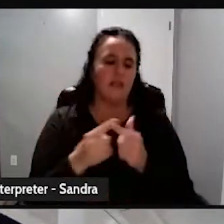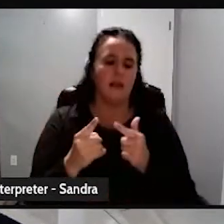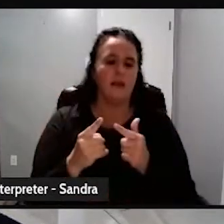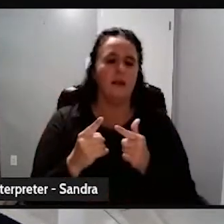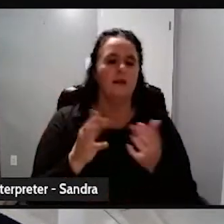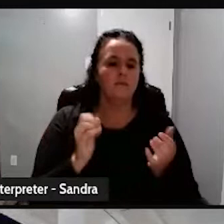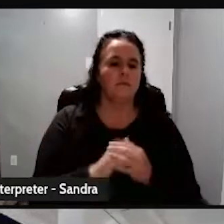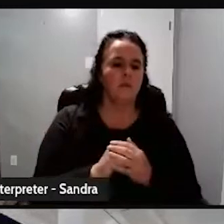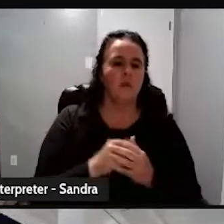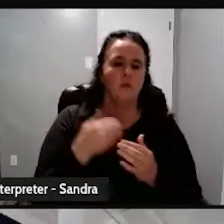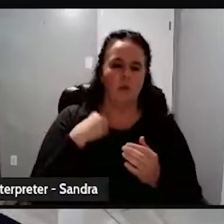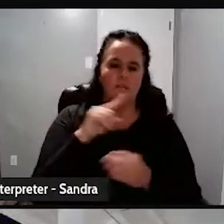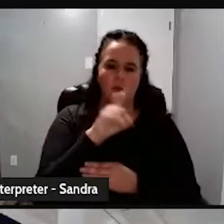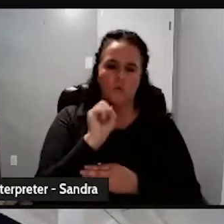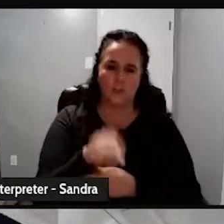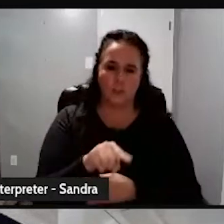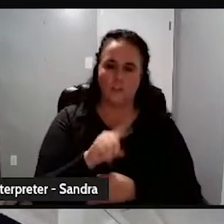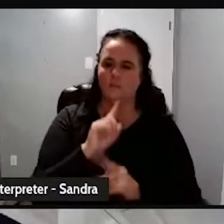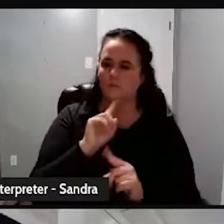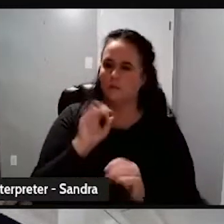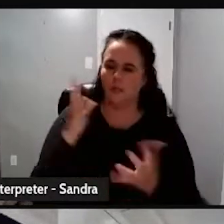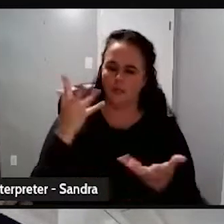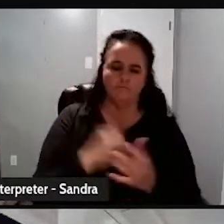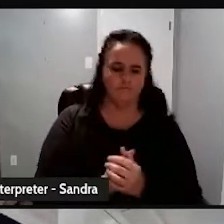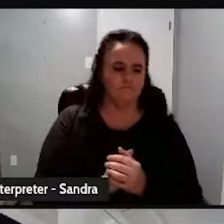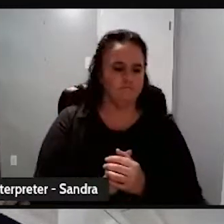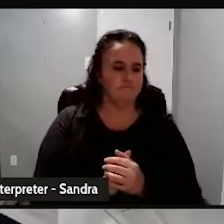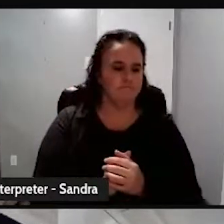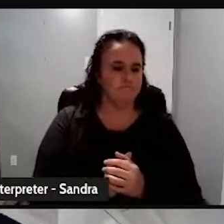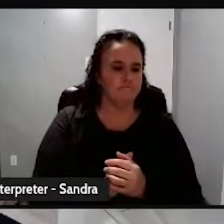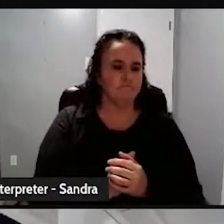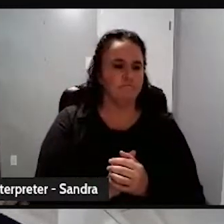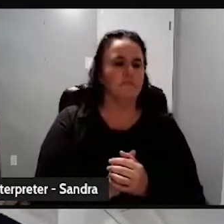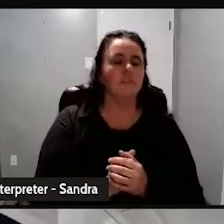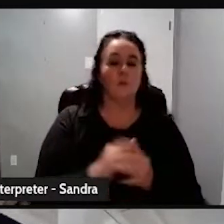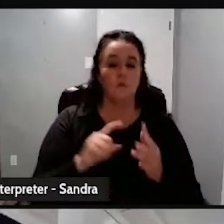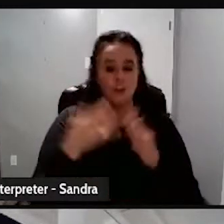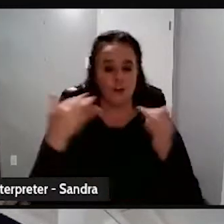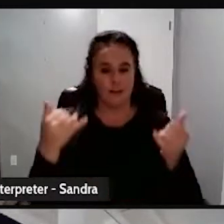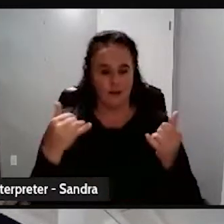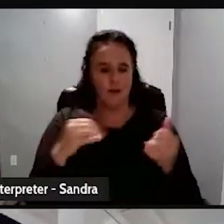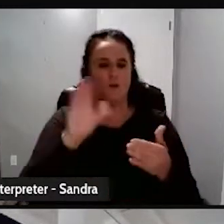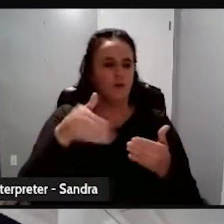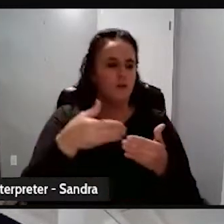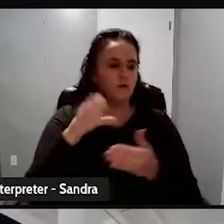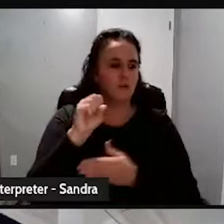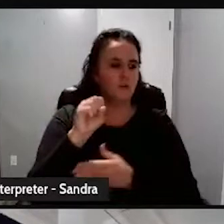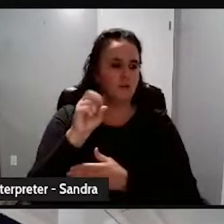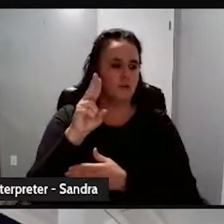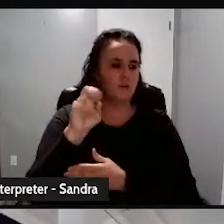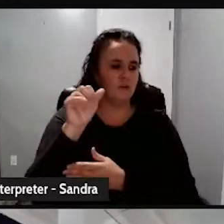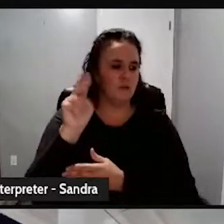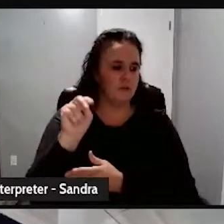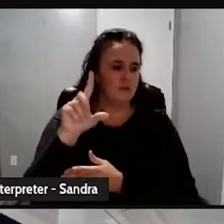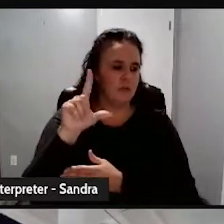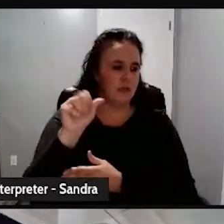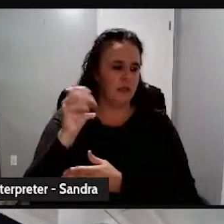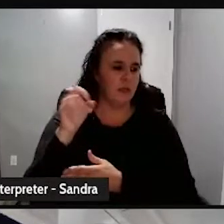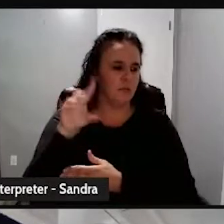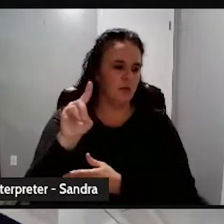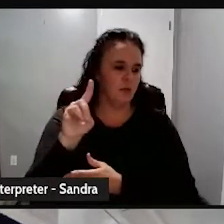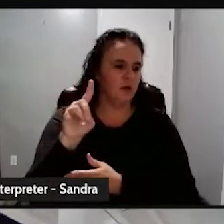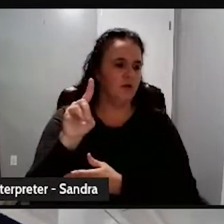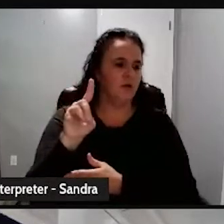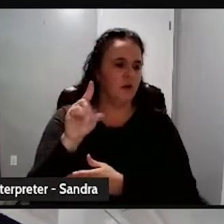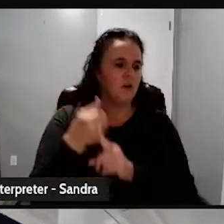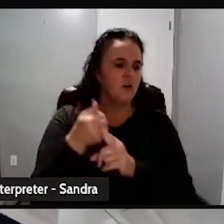So let's take off. I would like to introduce Susan Lambert. And Susan Lambert